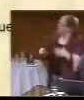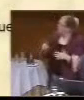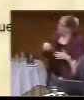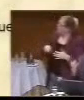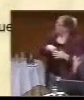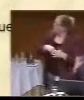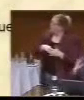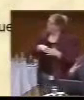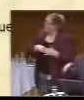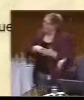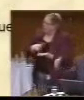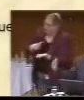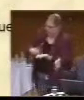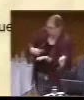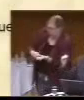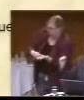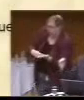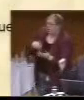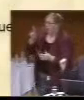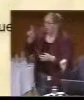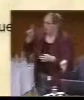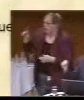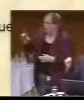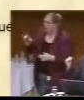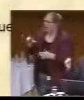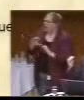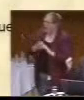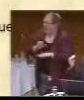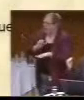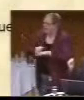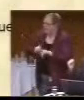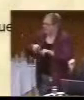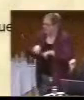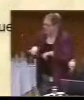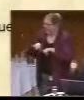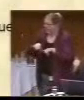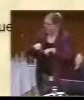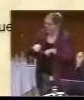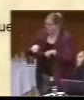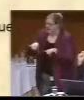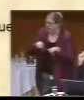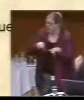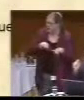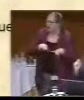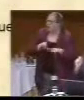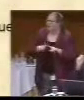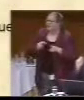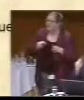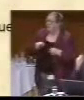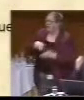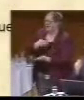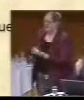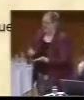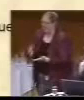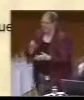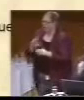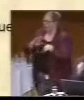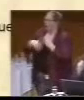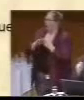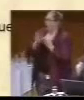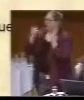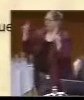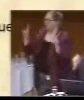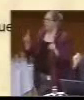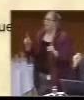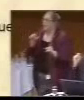standards that have enough ways to get there that everybody can succeed. We don't talk about dumbing down